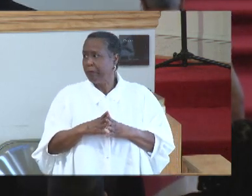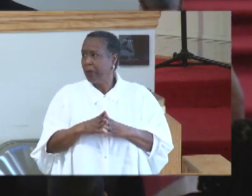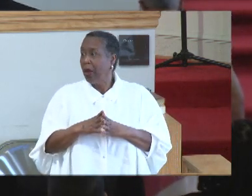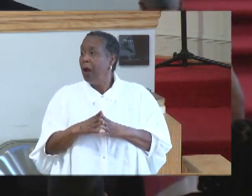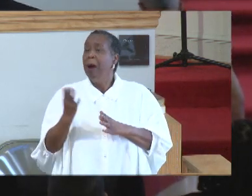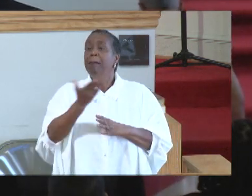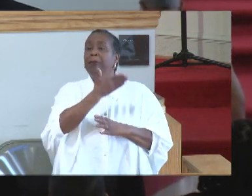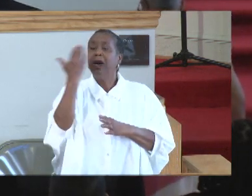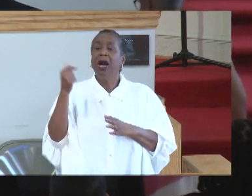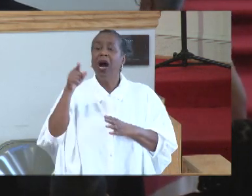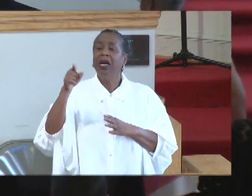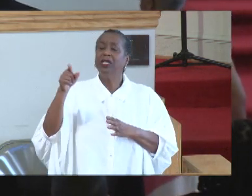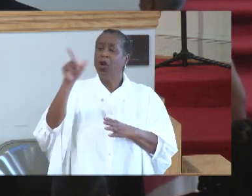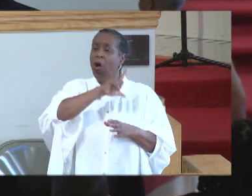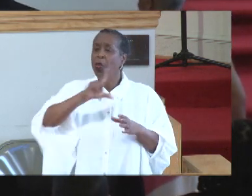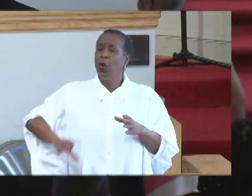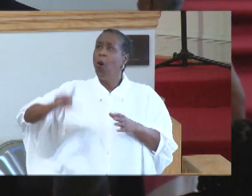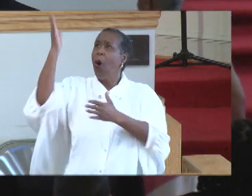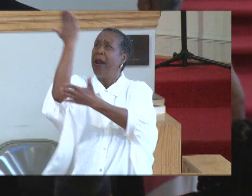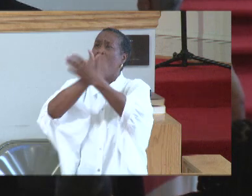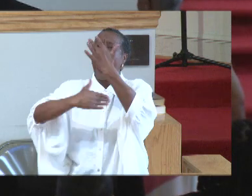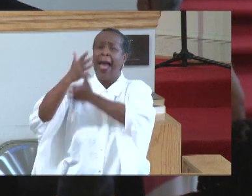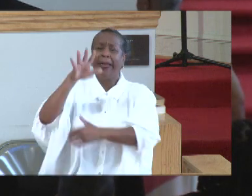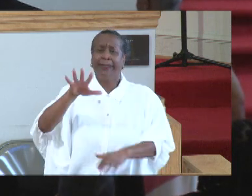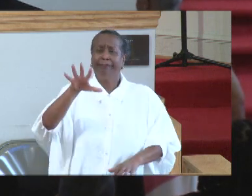but the hand of the Lord